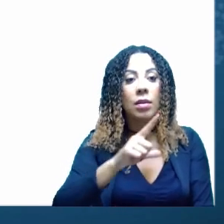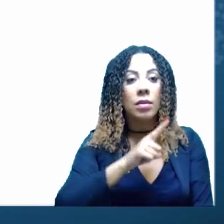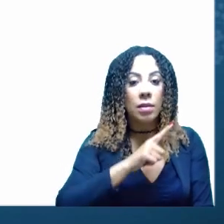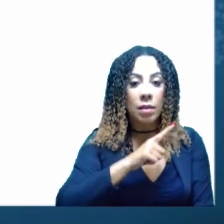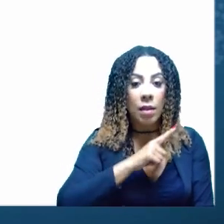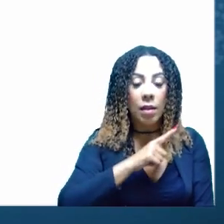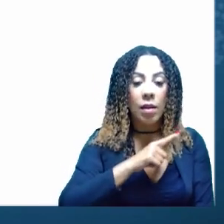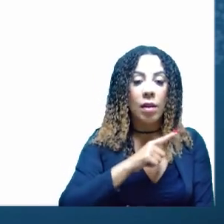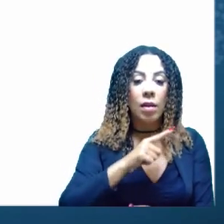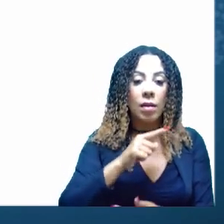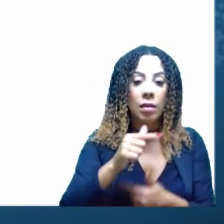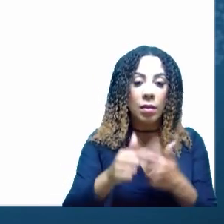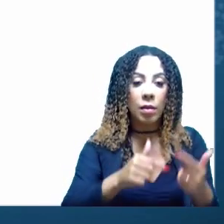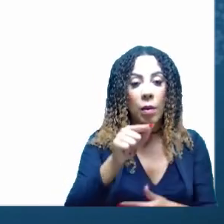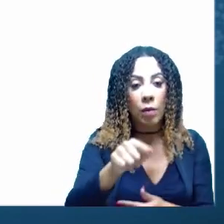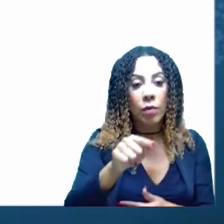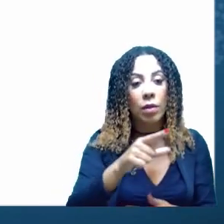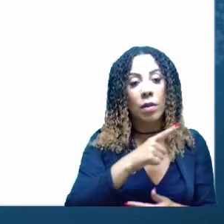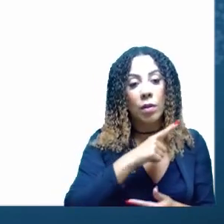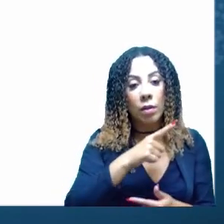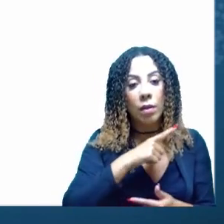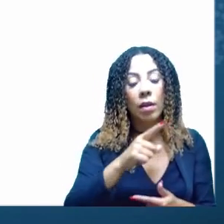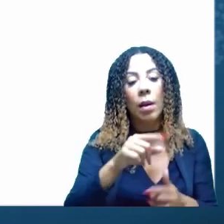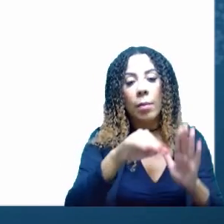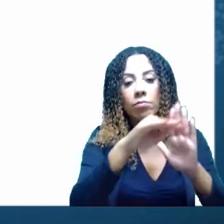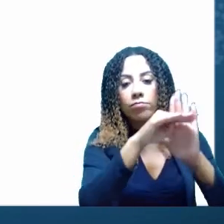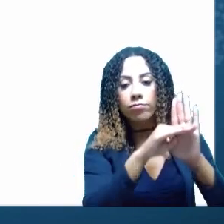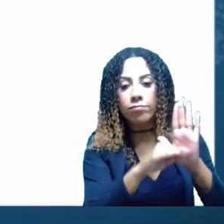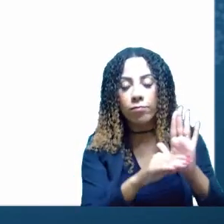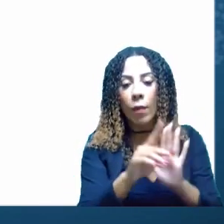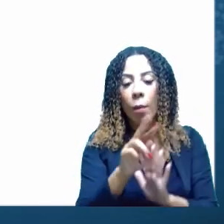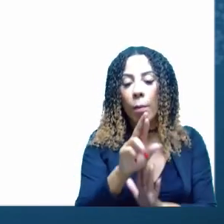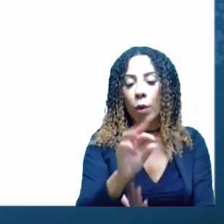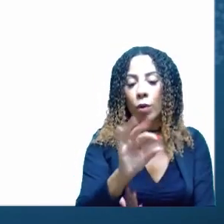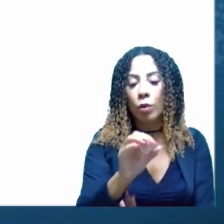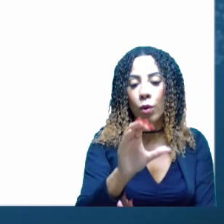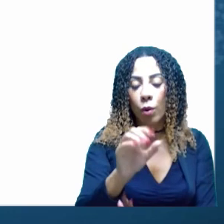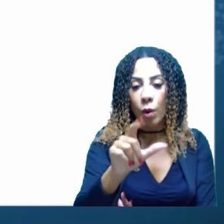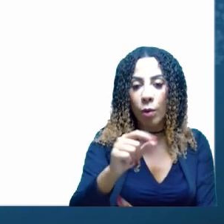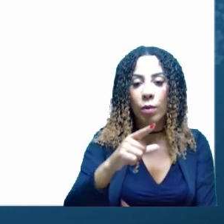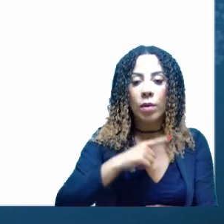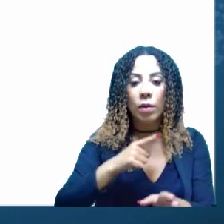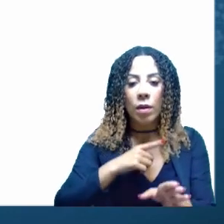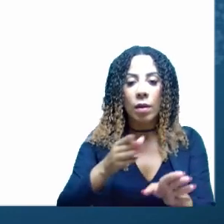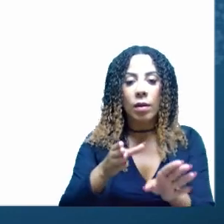in place, including grief counseling protocols, which allowed us to engage very well with the families of the